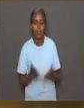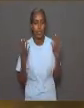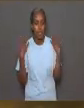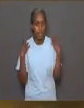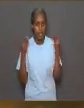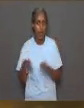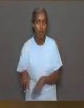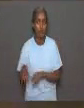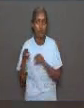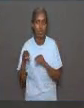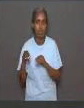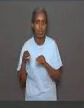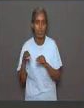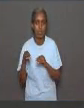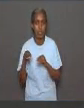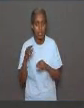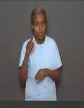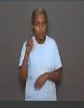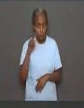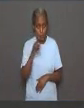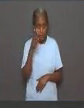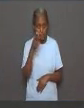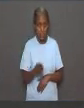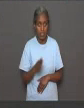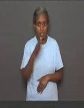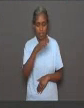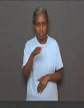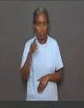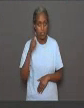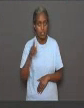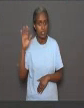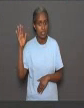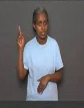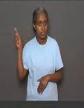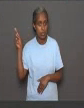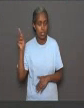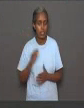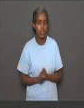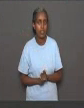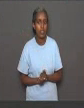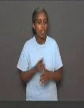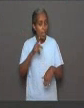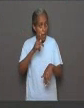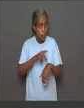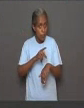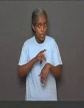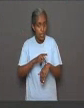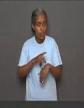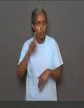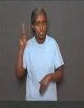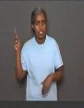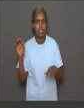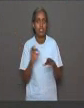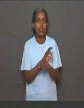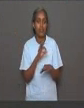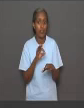Hello, students. Does your graph look like this one? The period of this